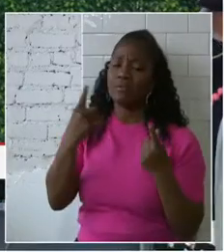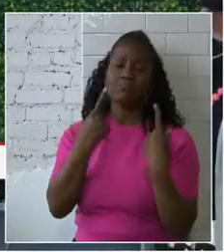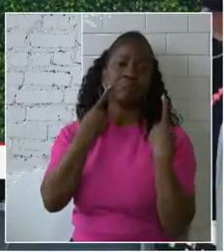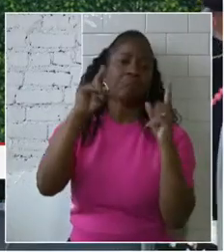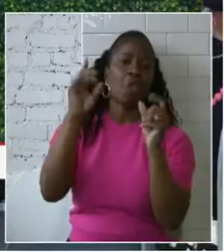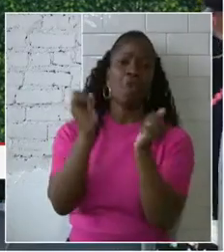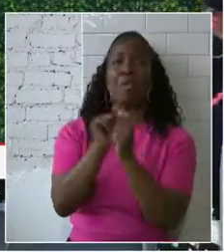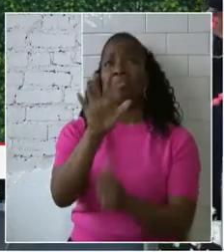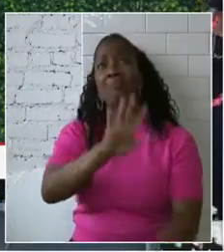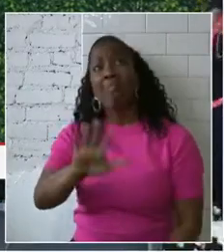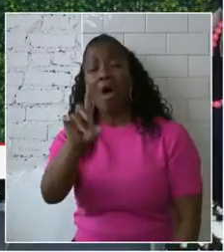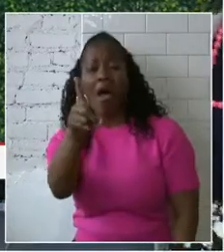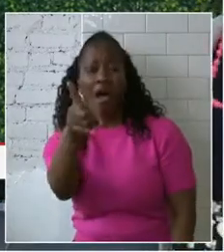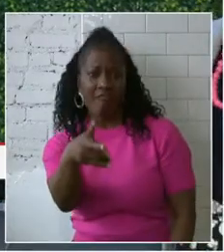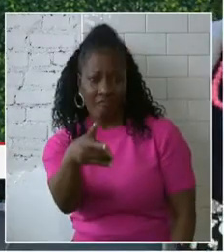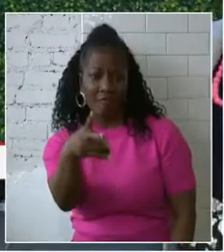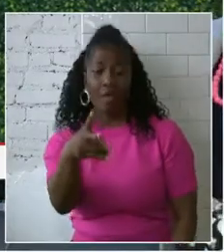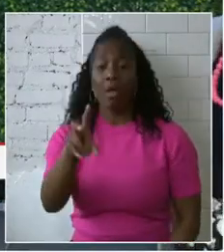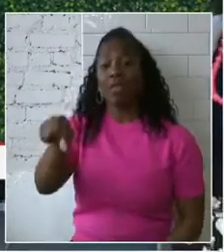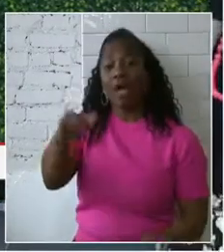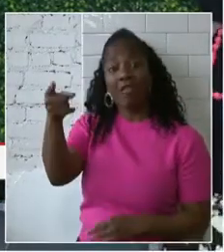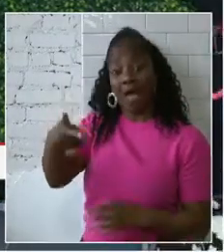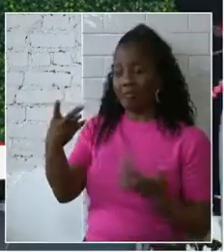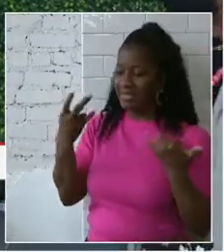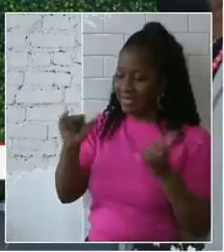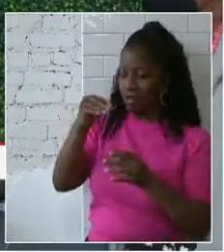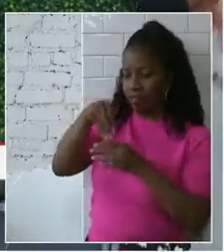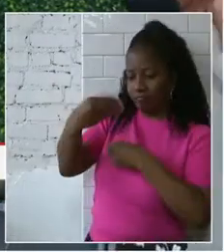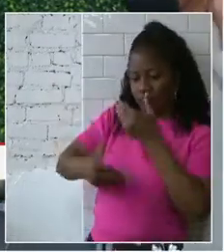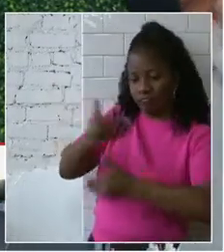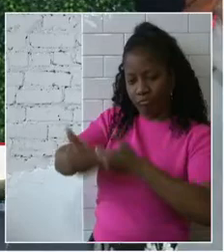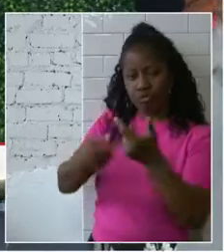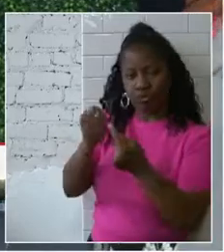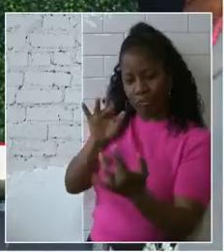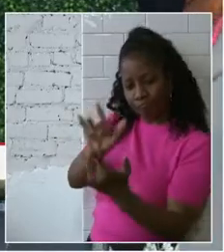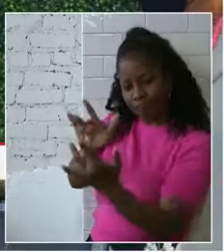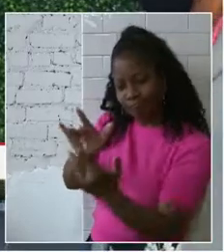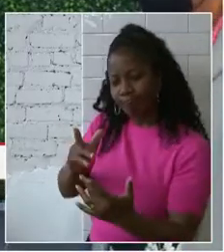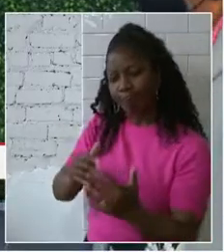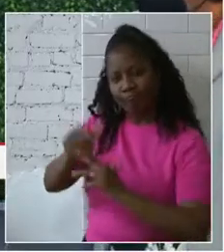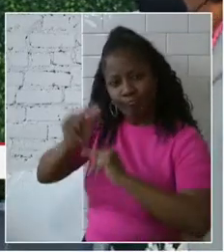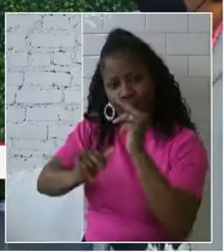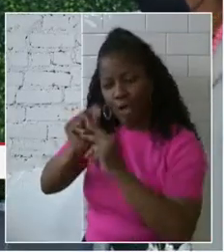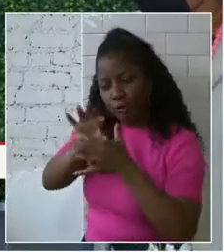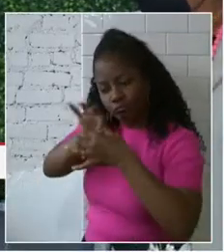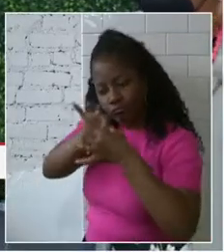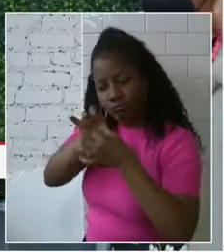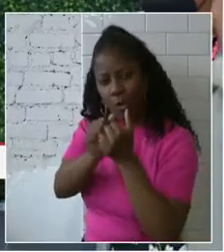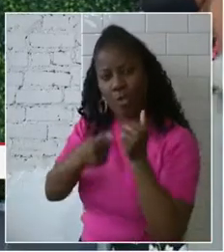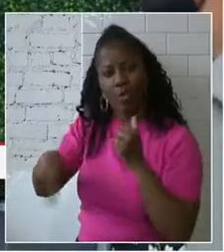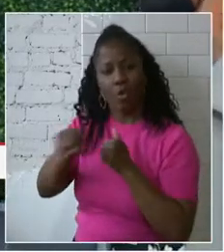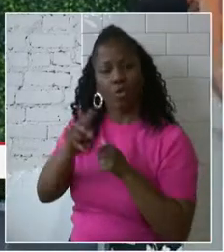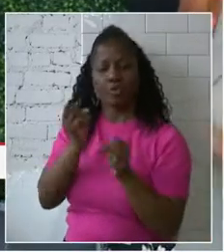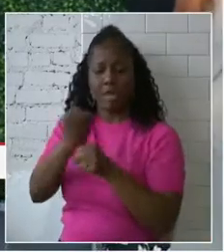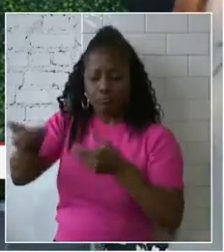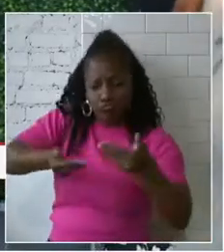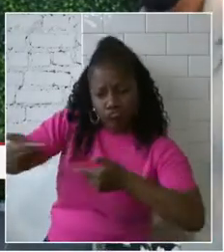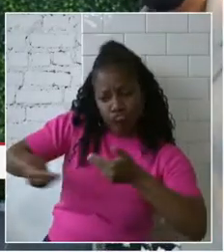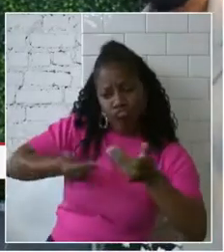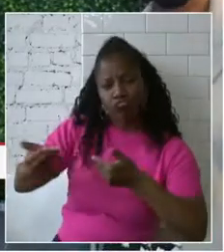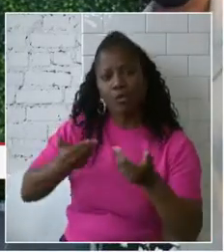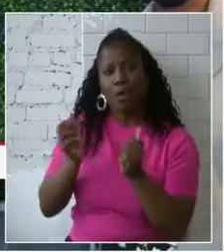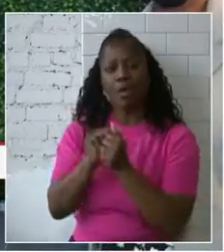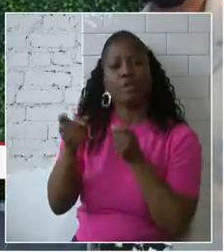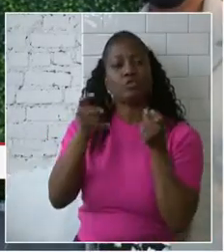with reaching about half of them. The other half, we're still in the process of forming those connections, making those introductions with